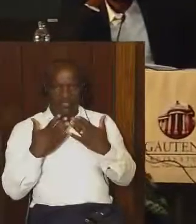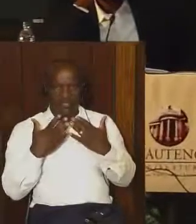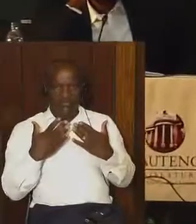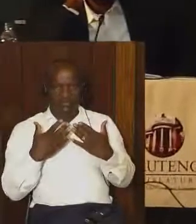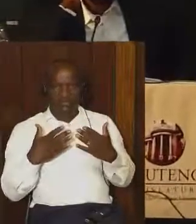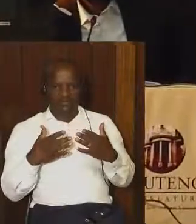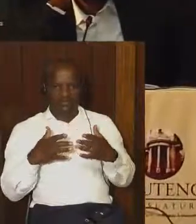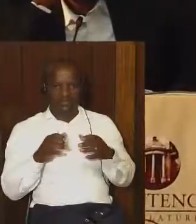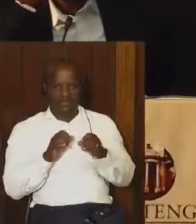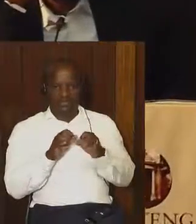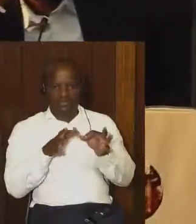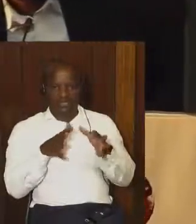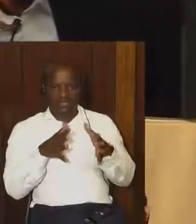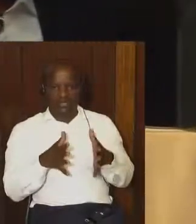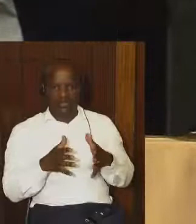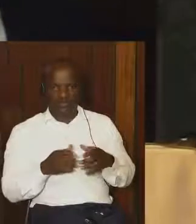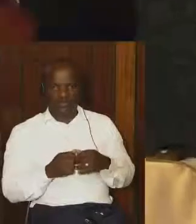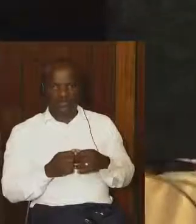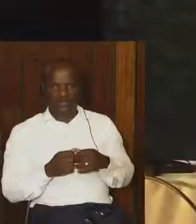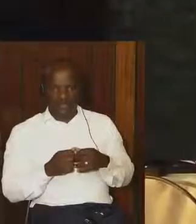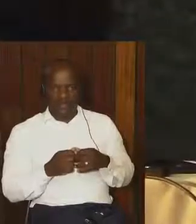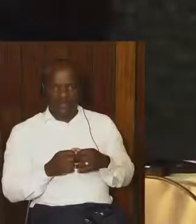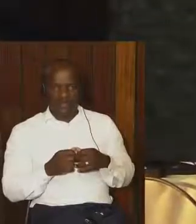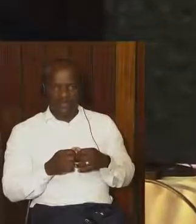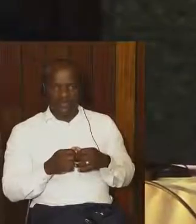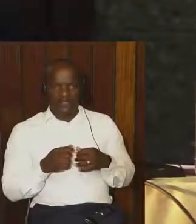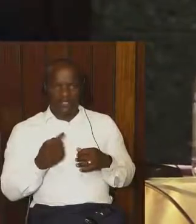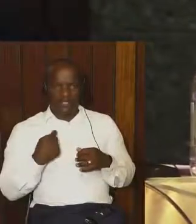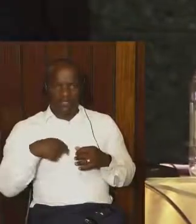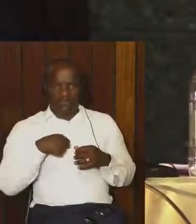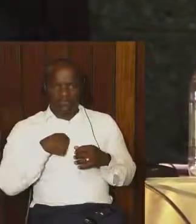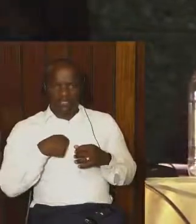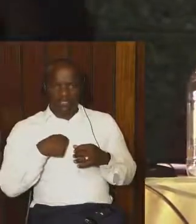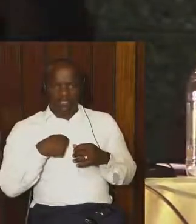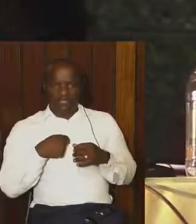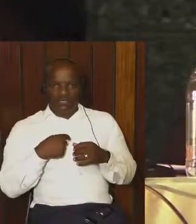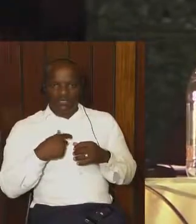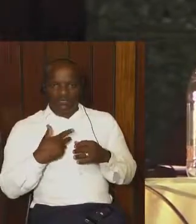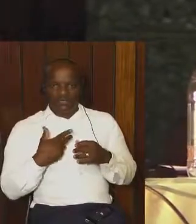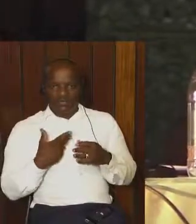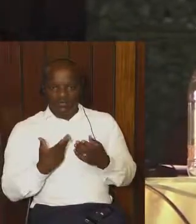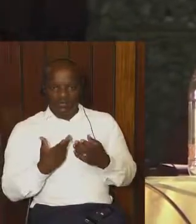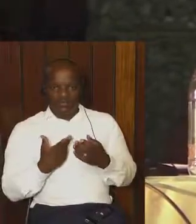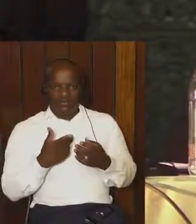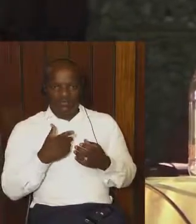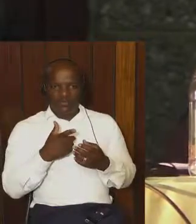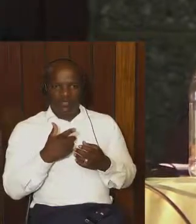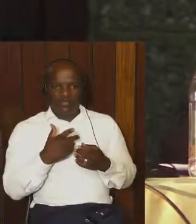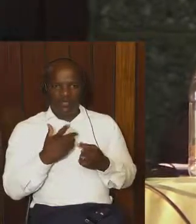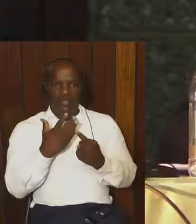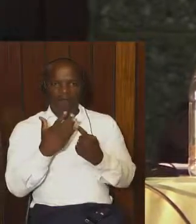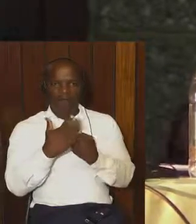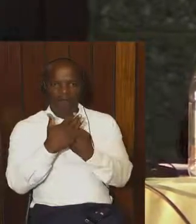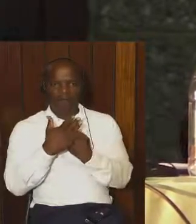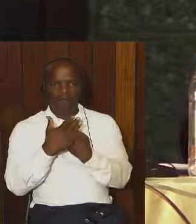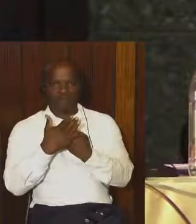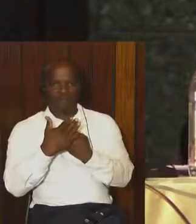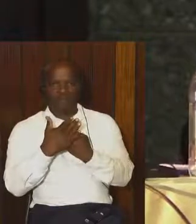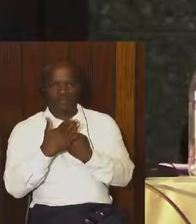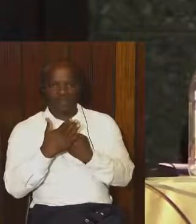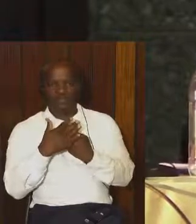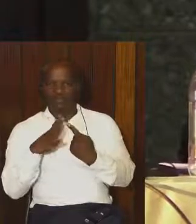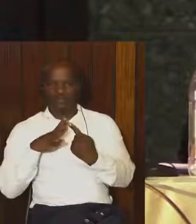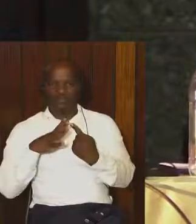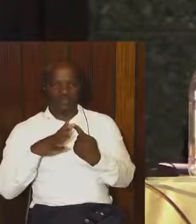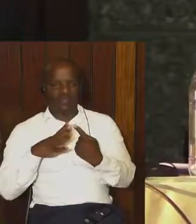must also say to you that we do not expect you to reduce the pressure that you're putting on us. We don't expect that,